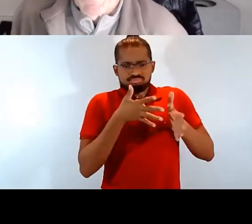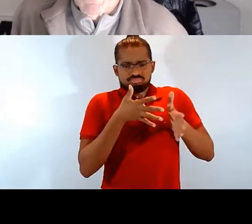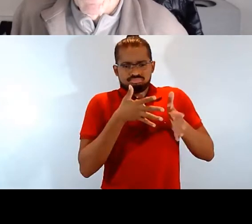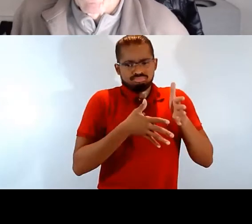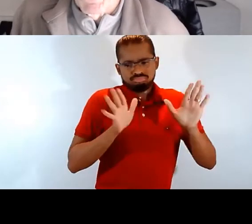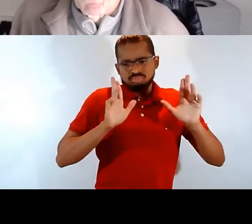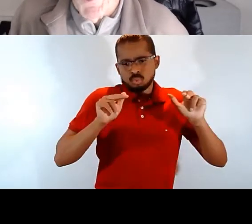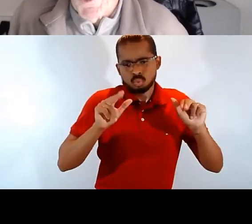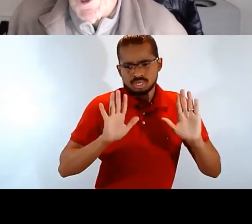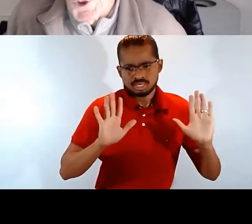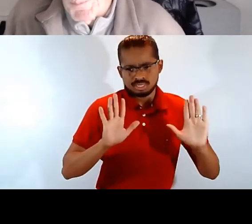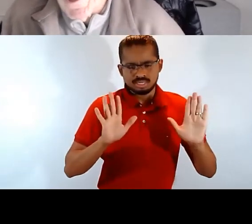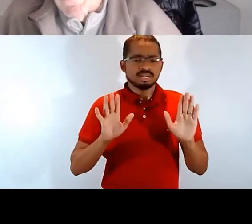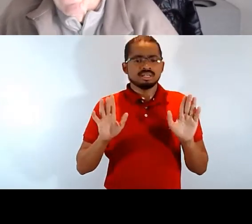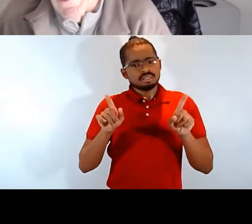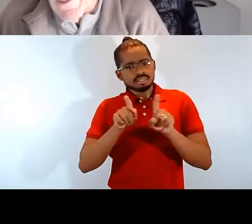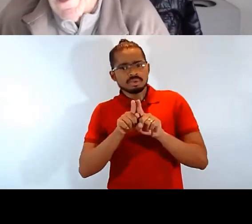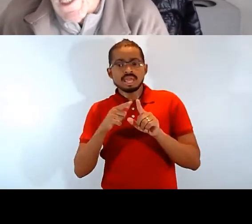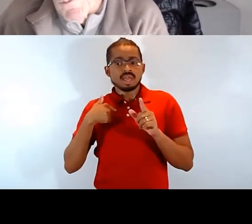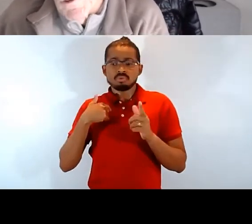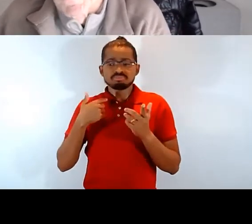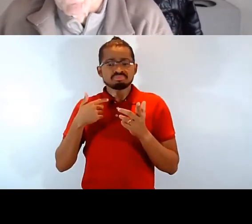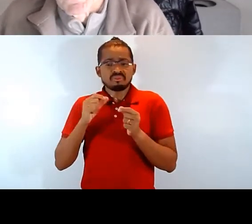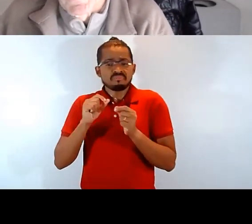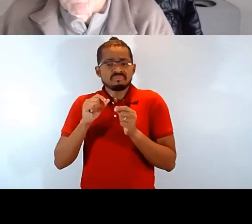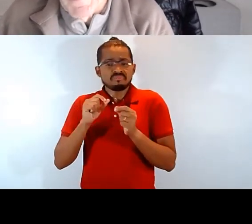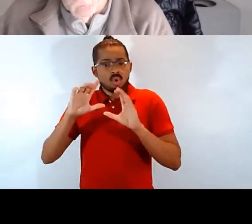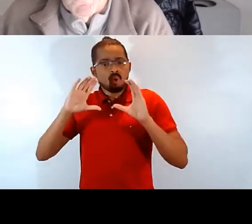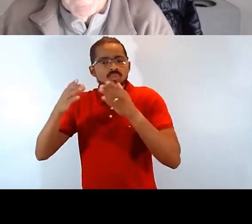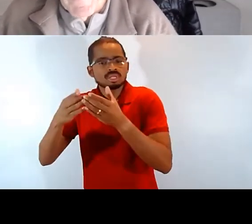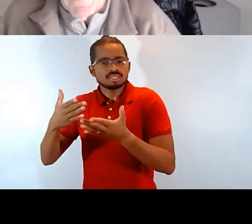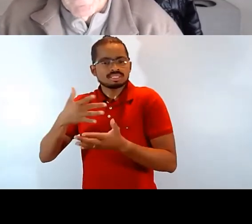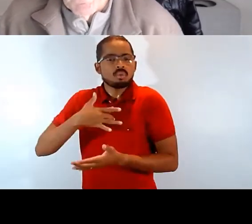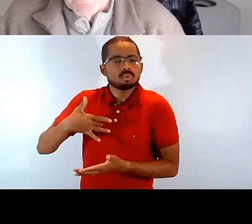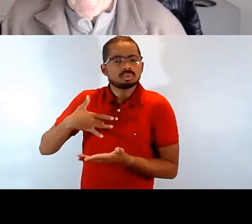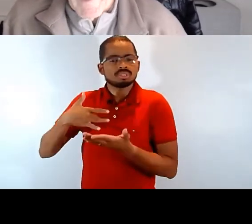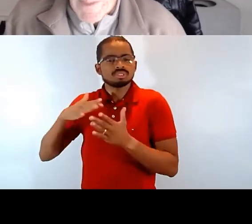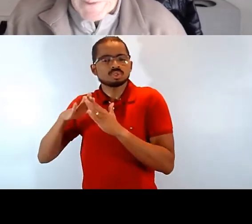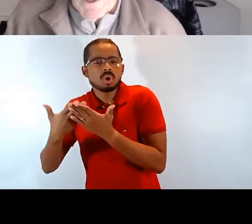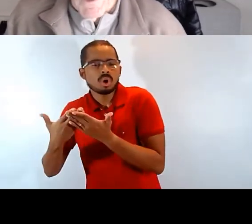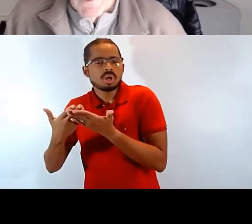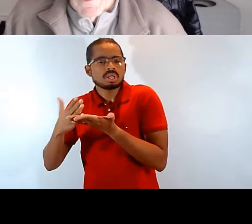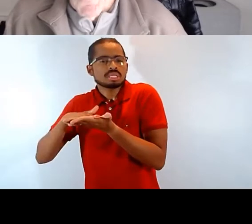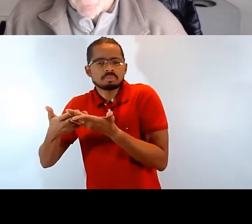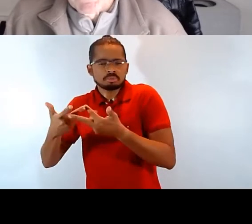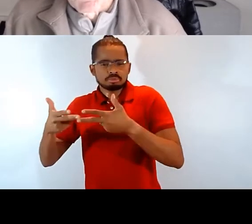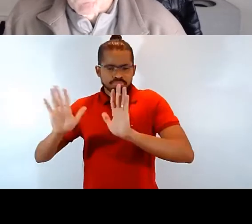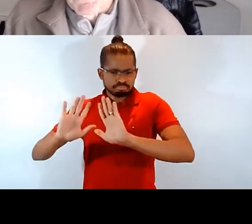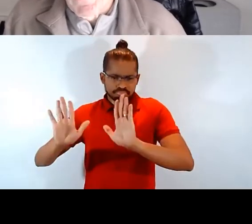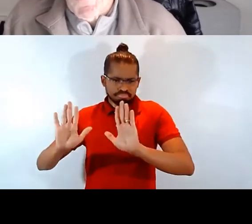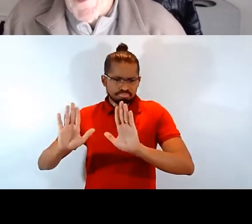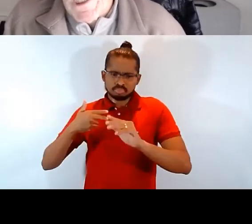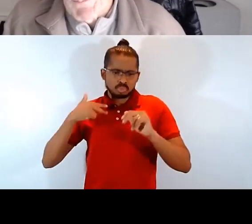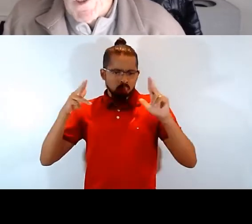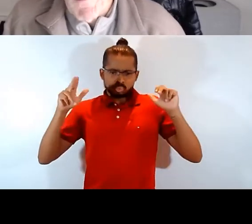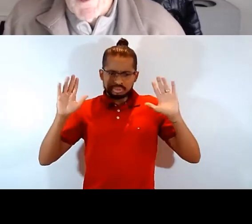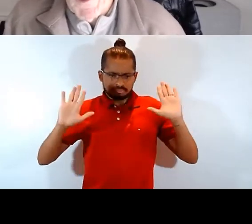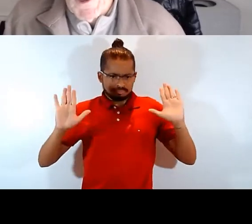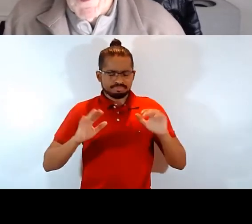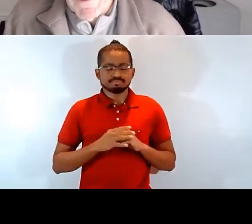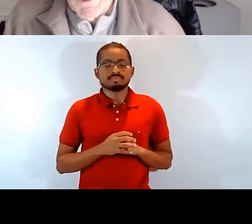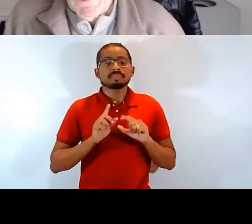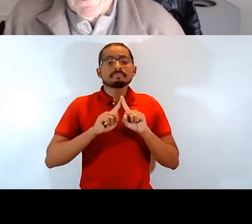I done any community interpreting. I will say a bit more about that next. Okay, so in the next part